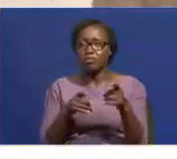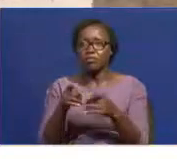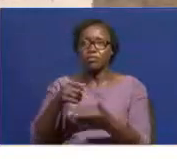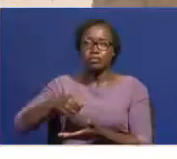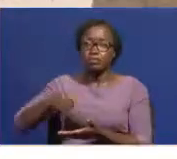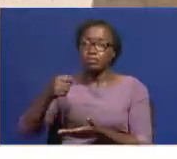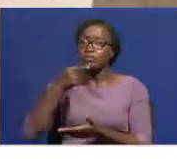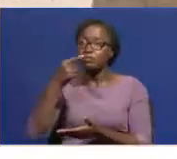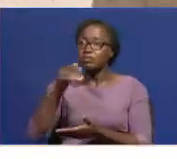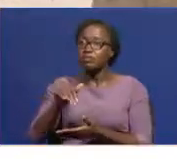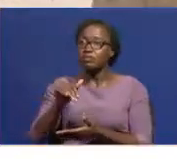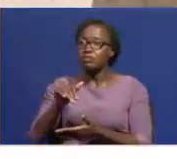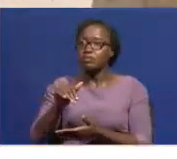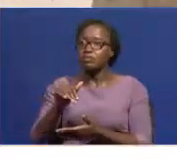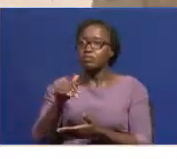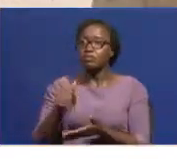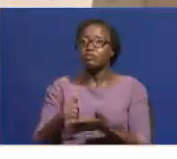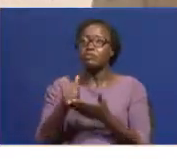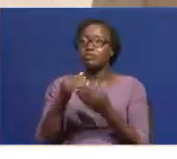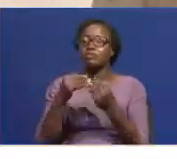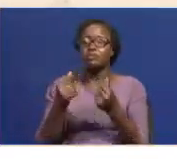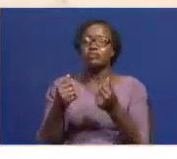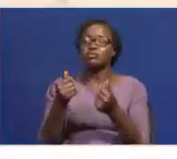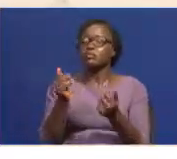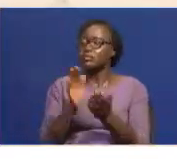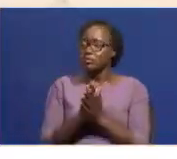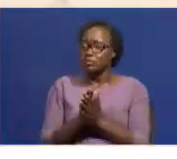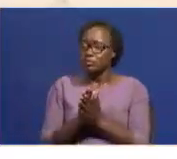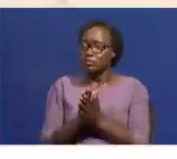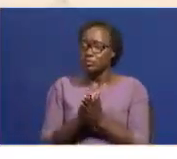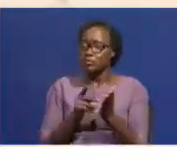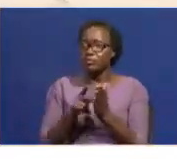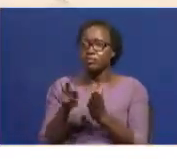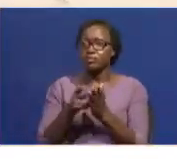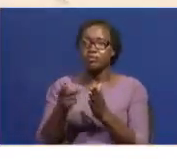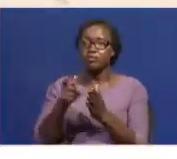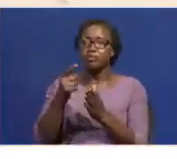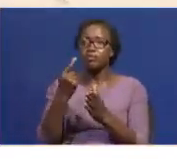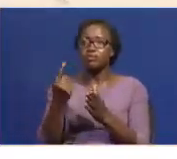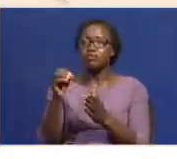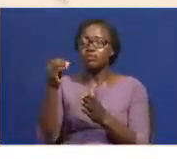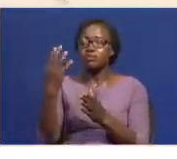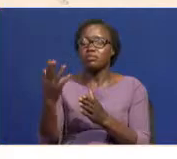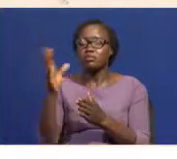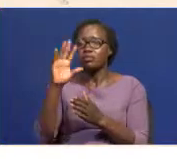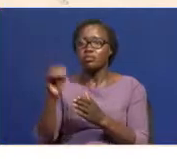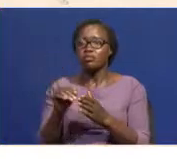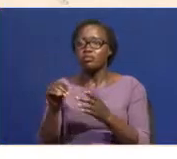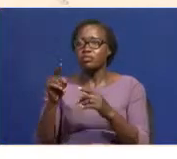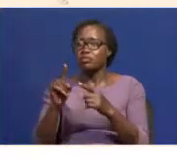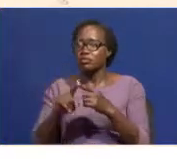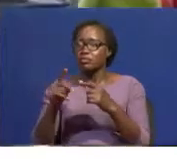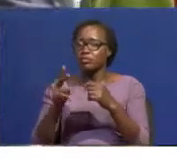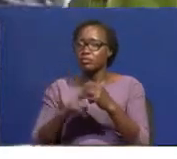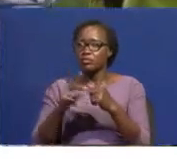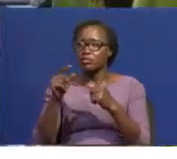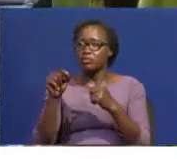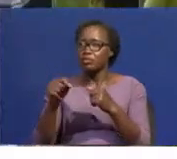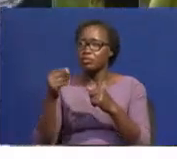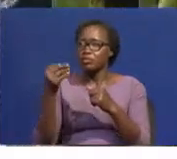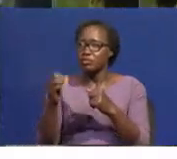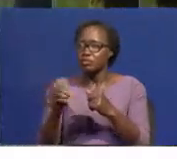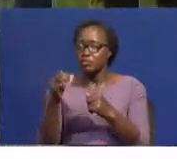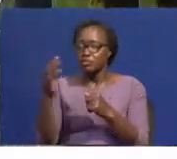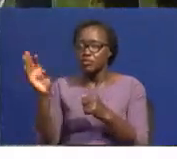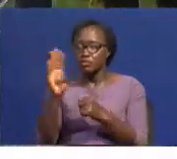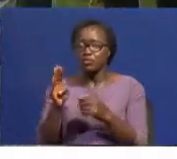of Budget says this will help address overdraft charges that increased by 105% to 7.03